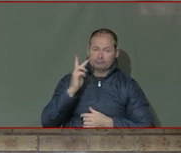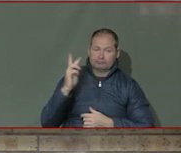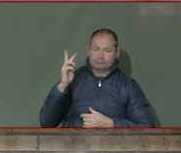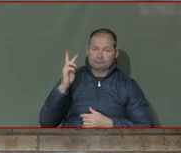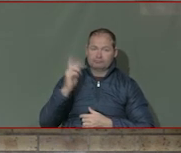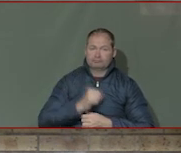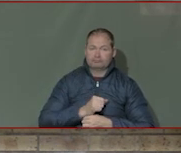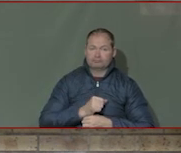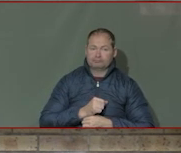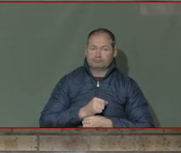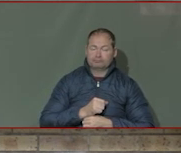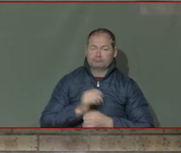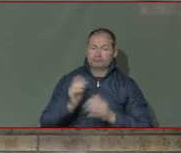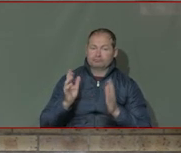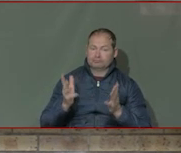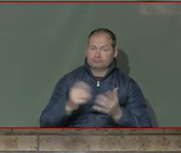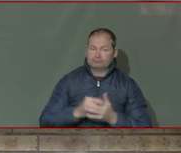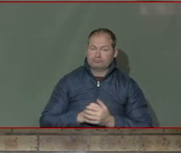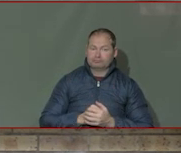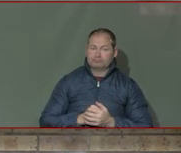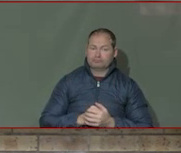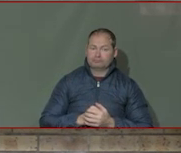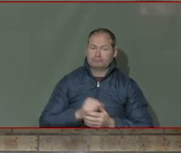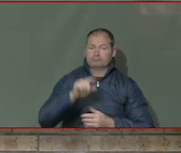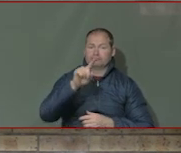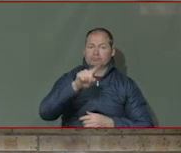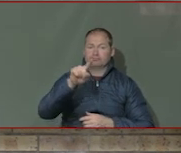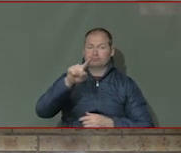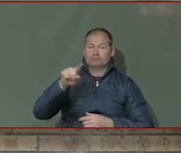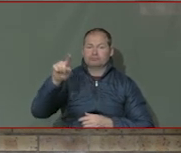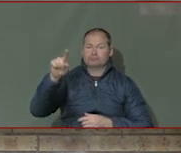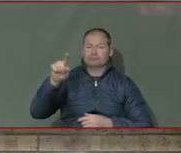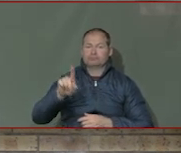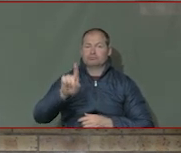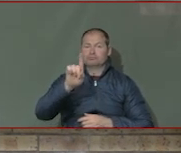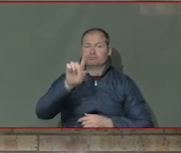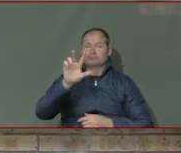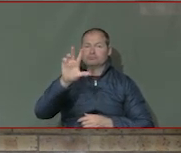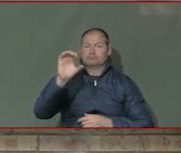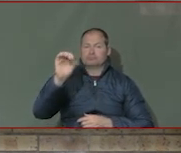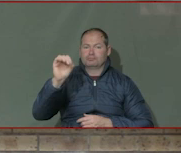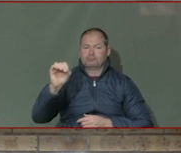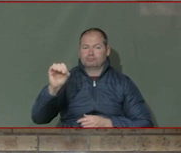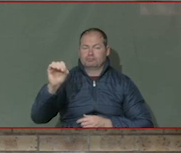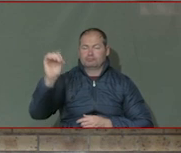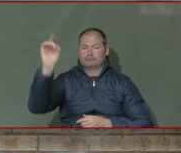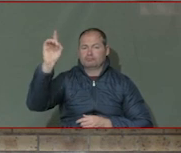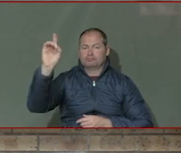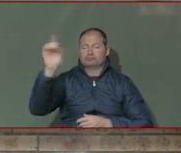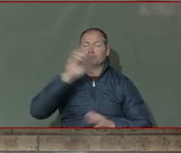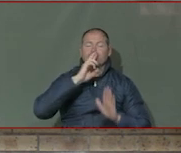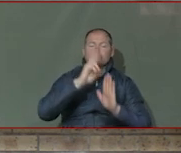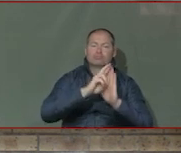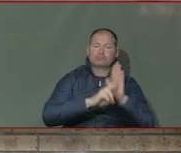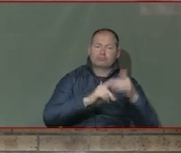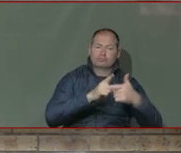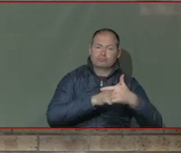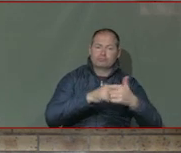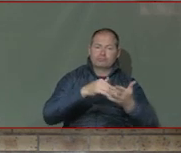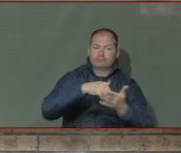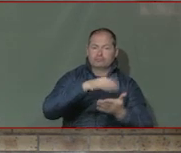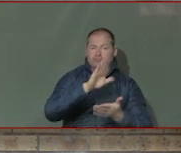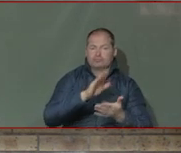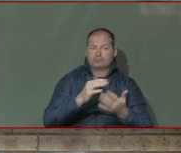therefore we can say theta is equal to 180 degrees minus the reference angle. The reference angle is shift tan